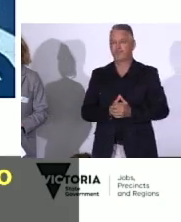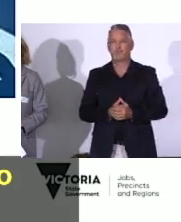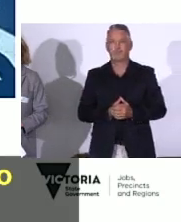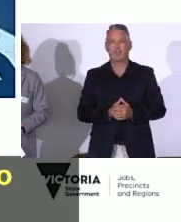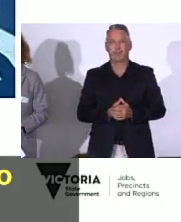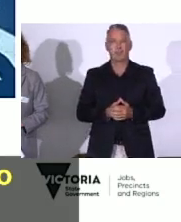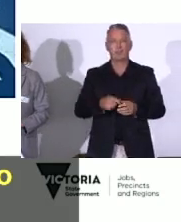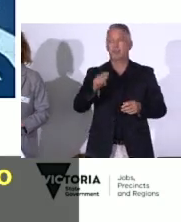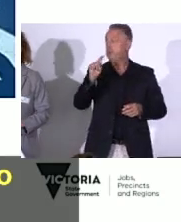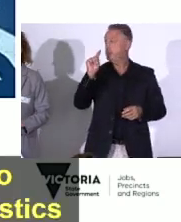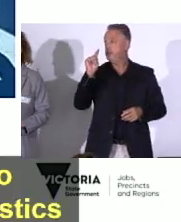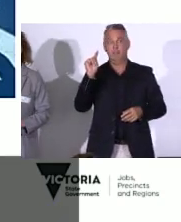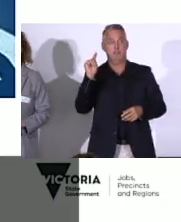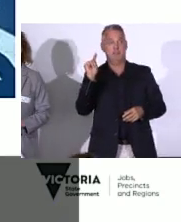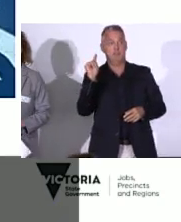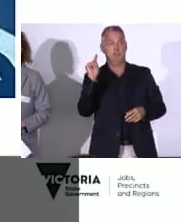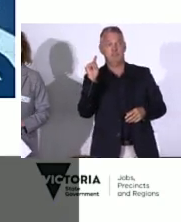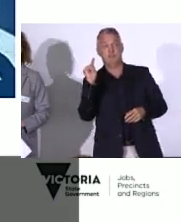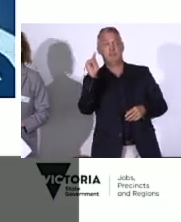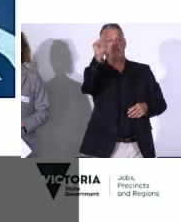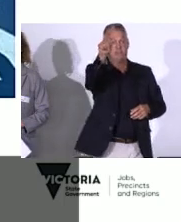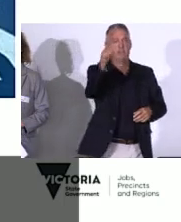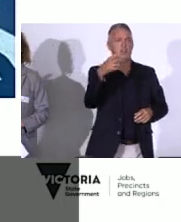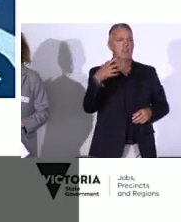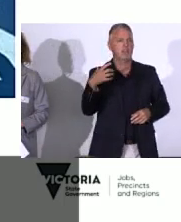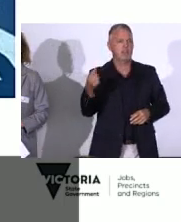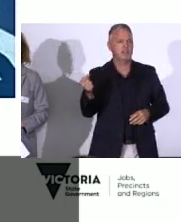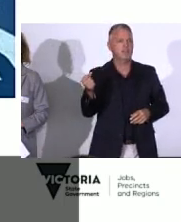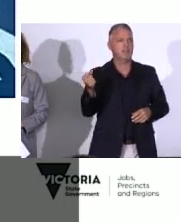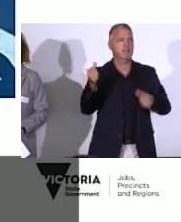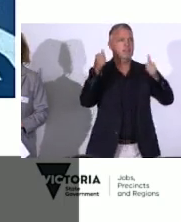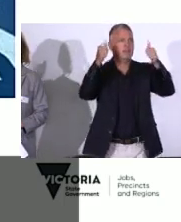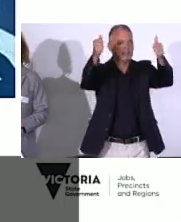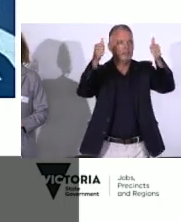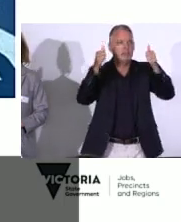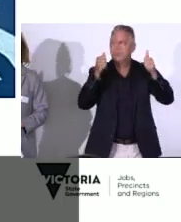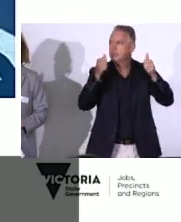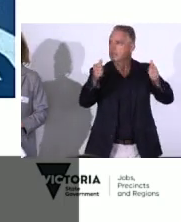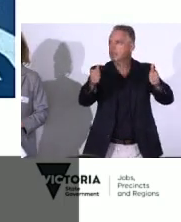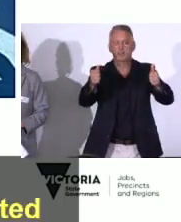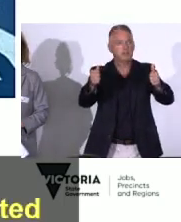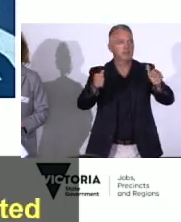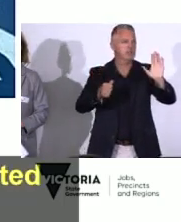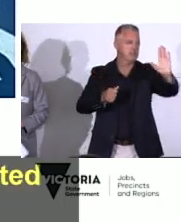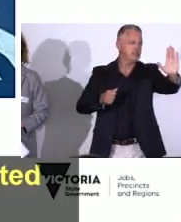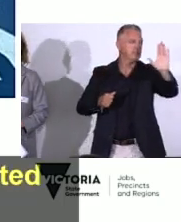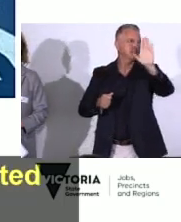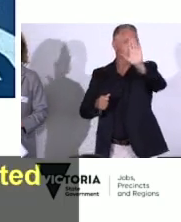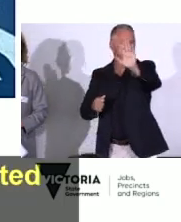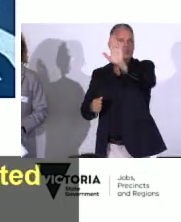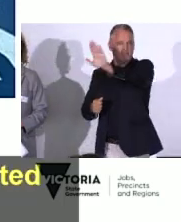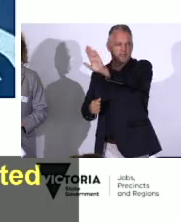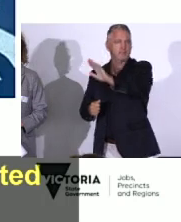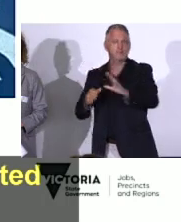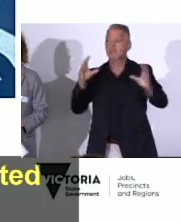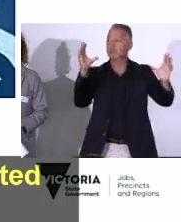In the back of the room here, you may see some summaries that we've posted up. This is basically giving a summary snapshot of